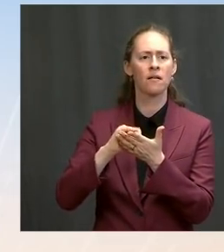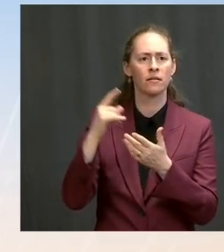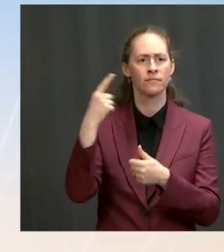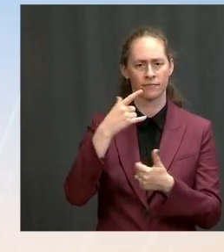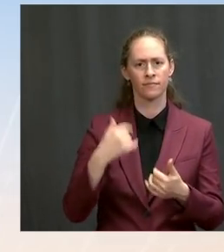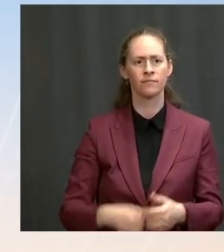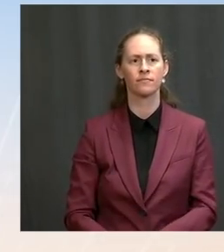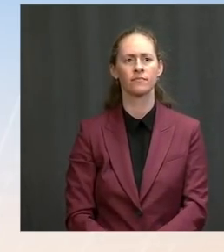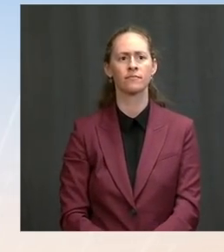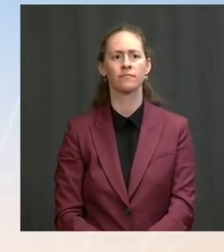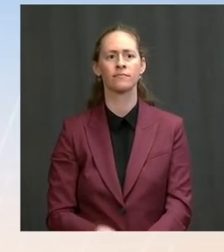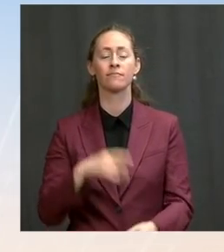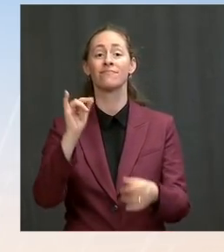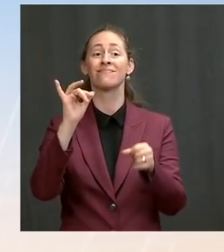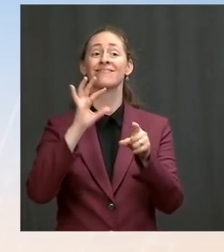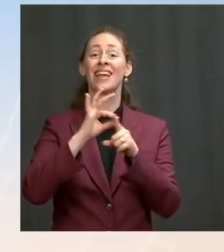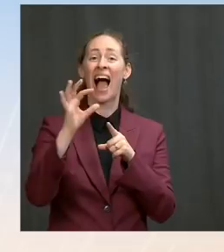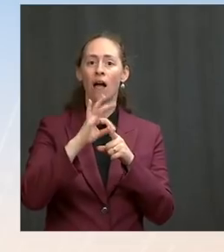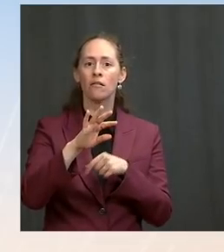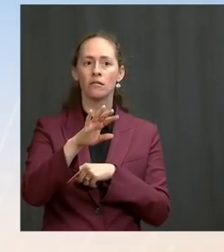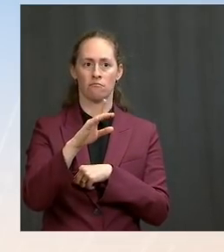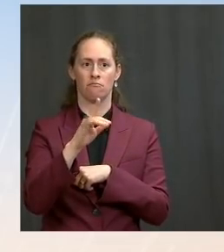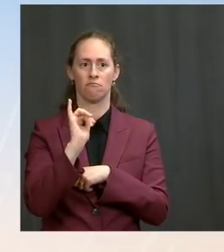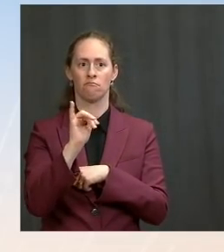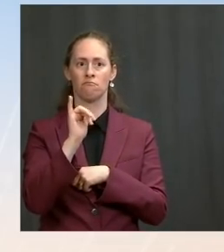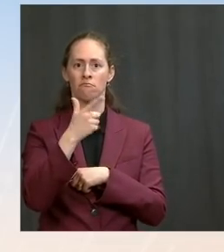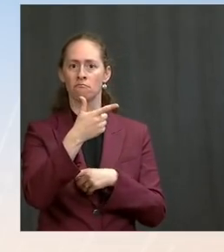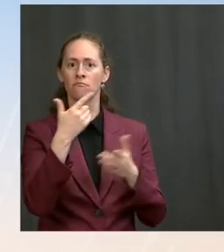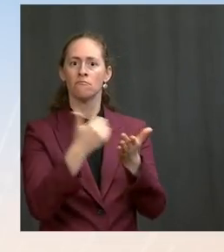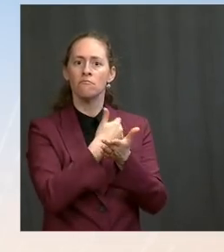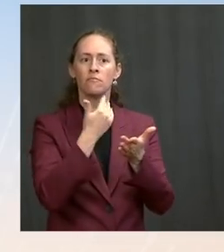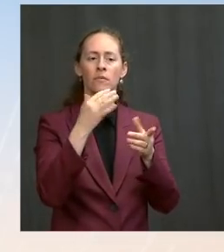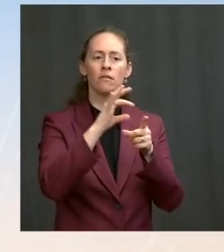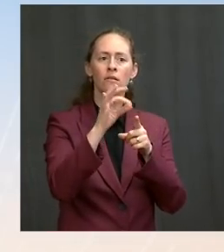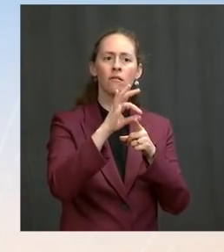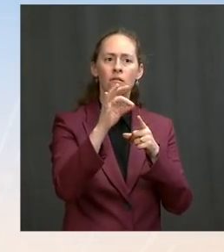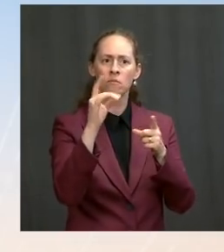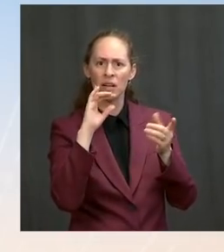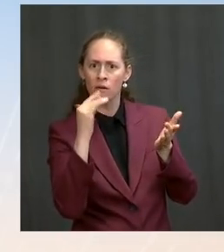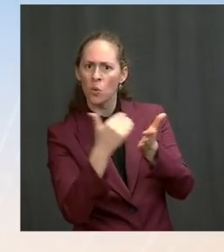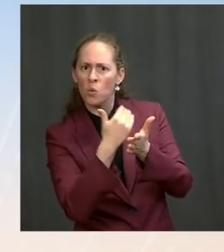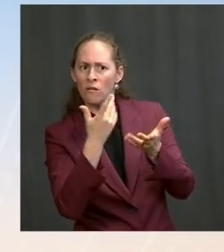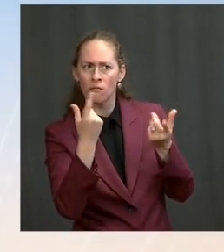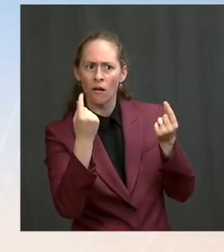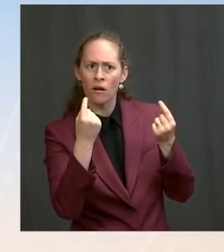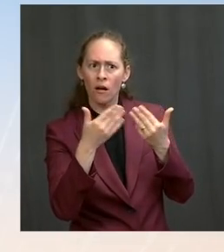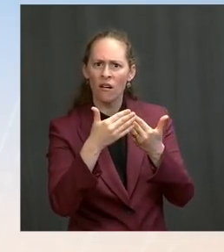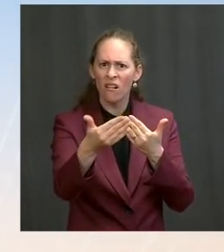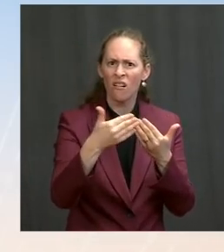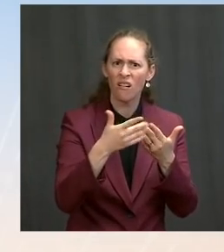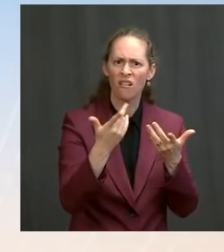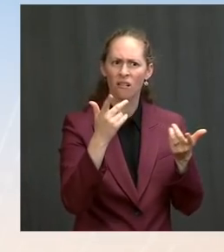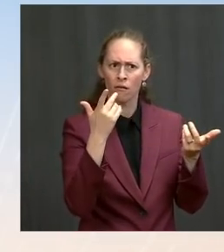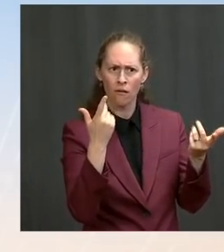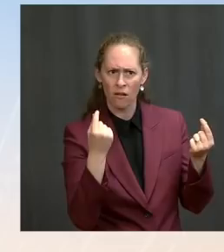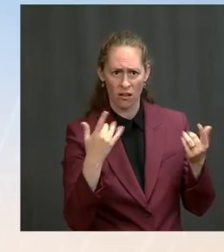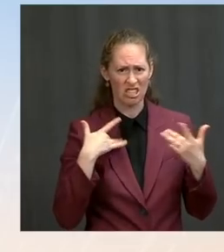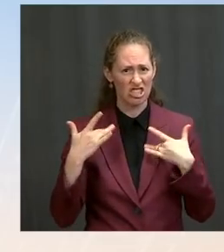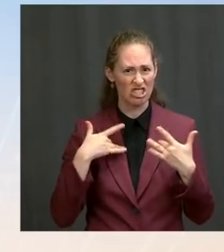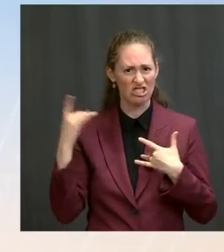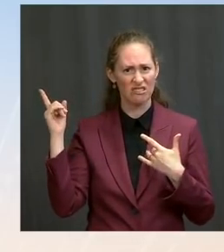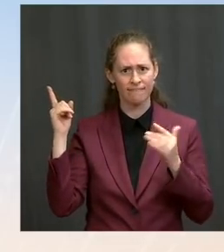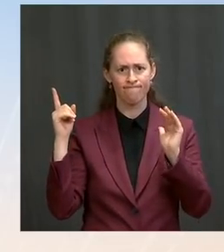votes, and they won't give us the final result for at least a few more days. Does this White House, does the administration more broadly have any concern with what's going